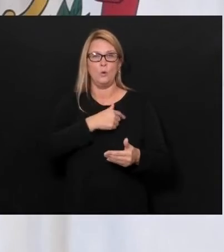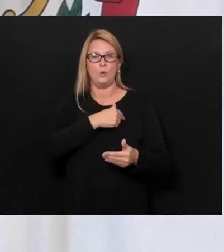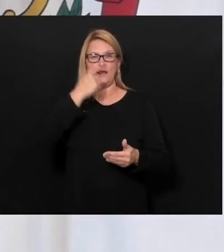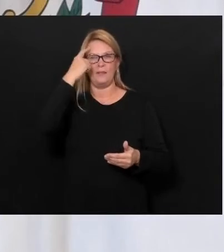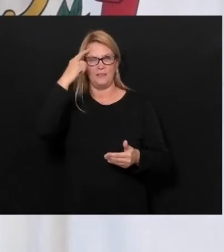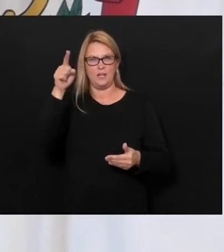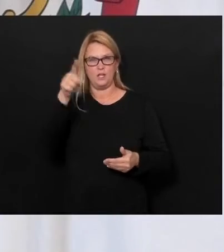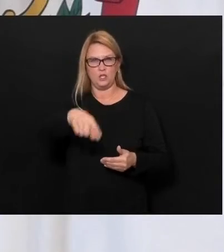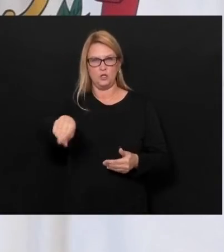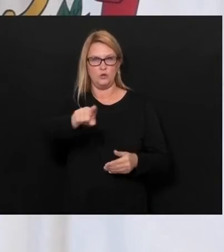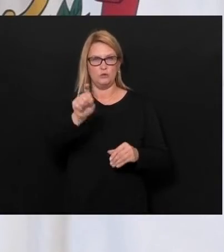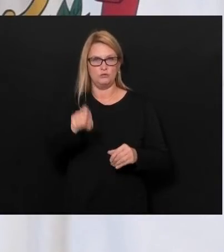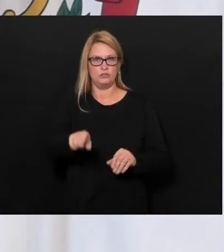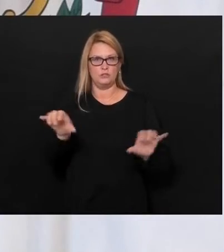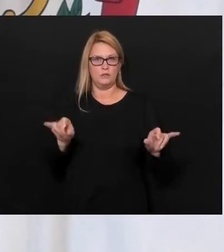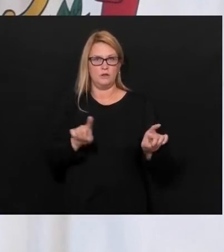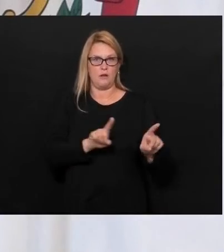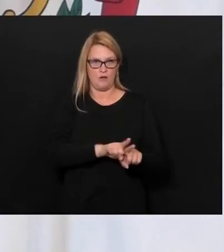should also.